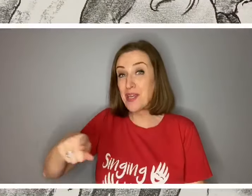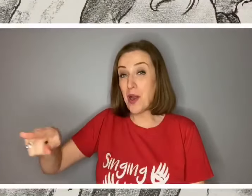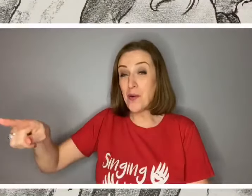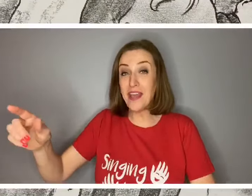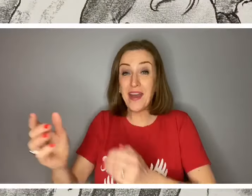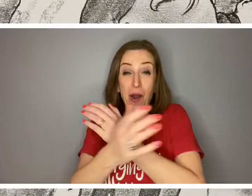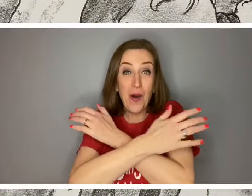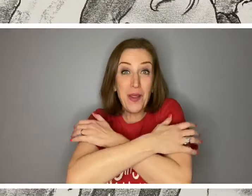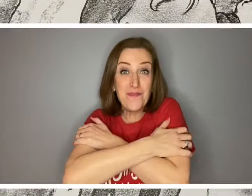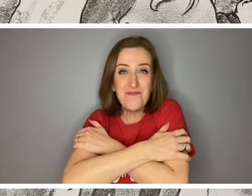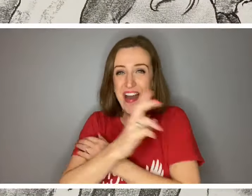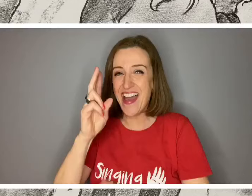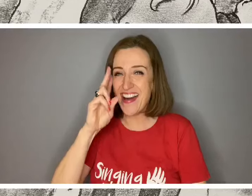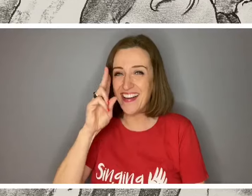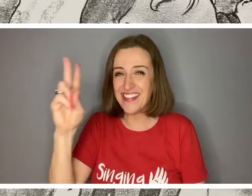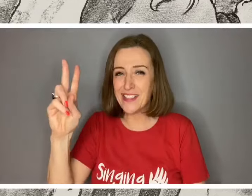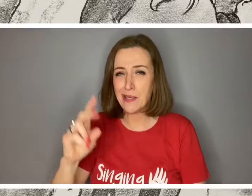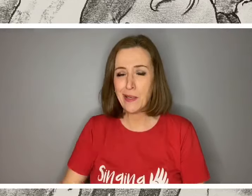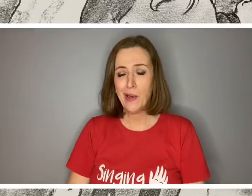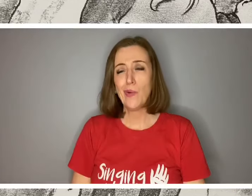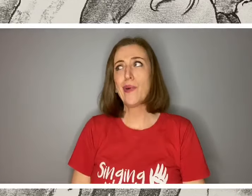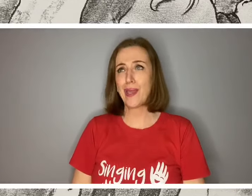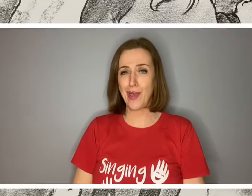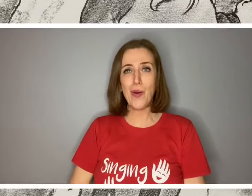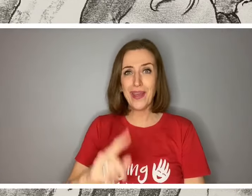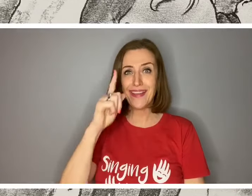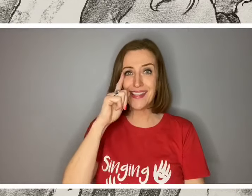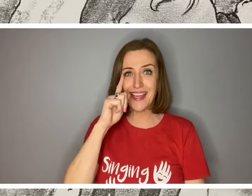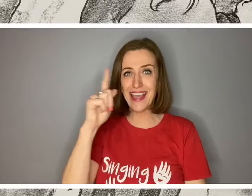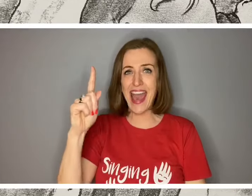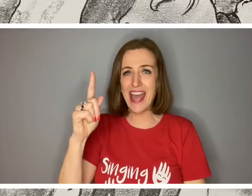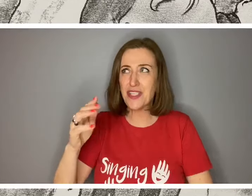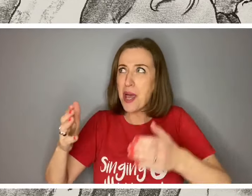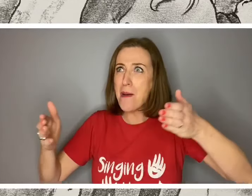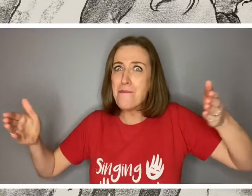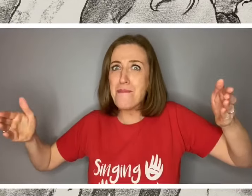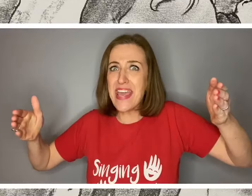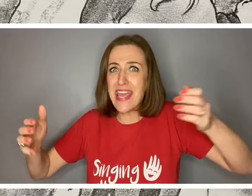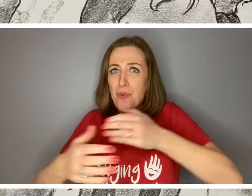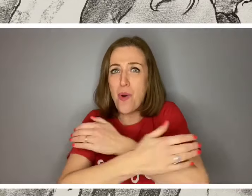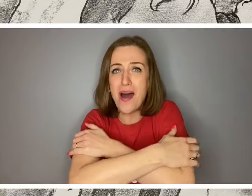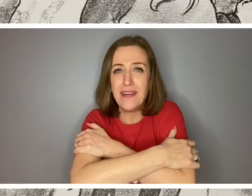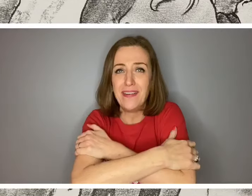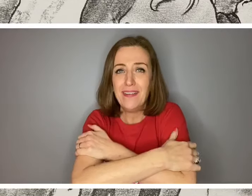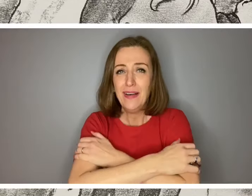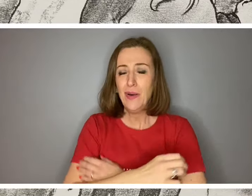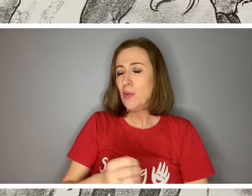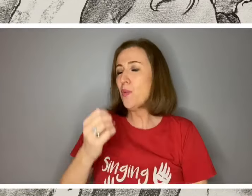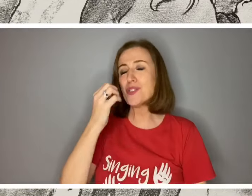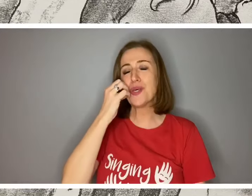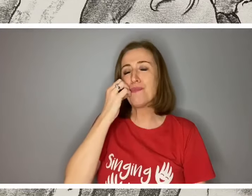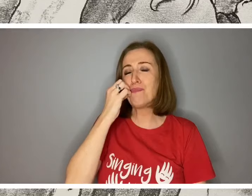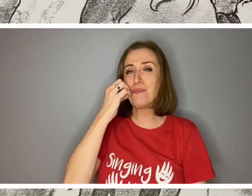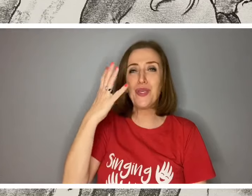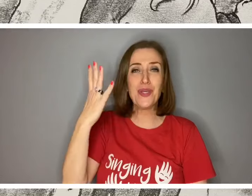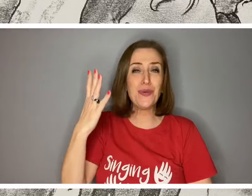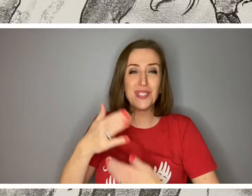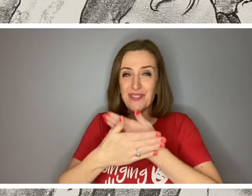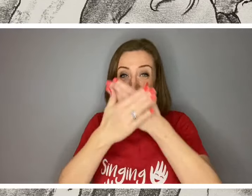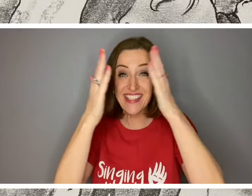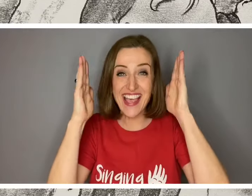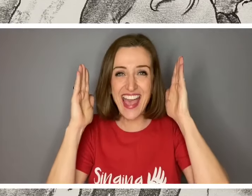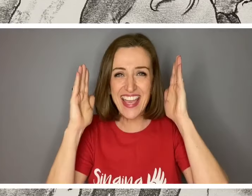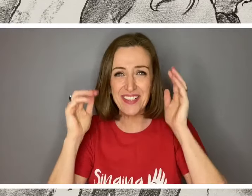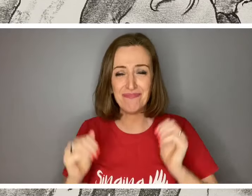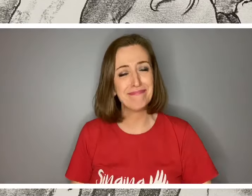We're going on a bear hunt. We're going to catch a big one. What a